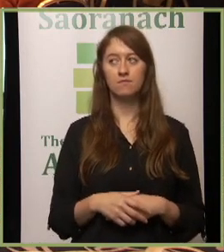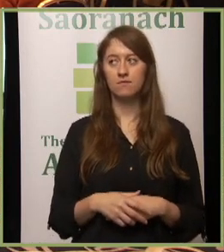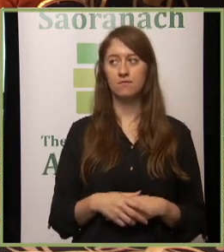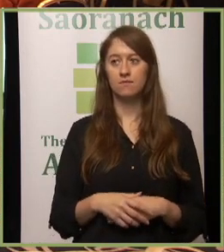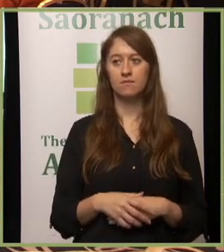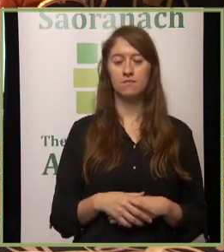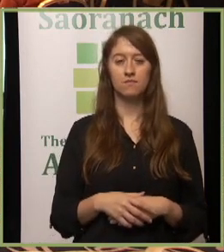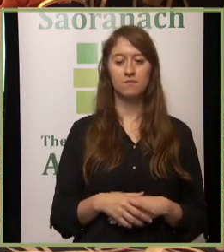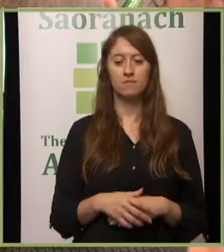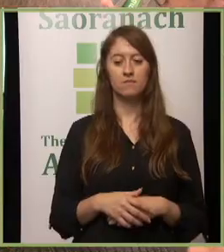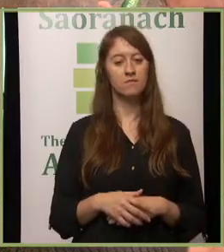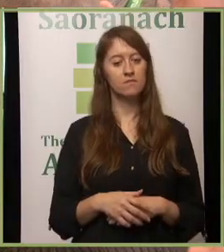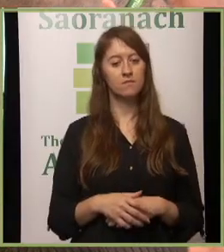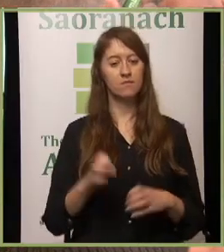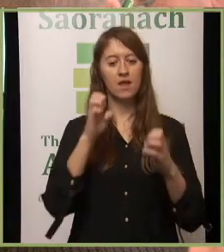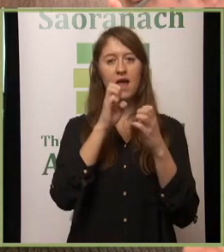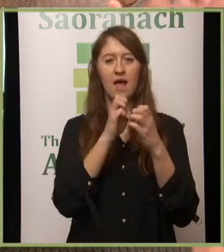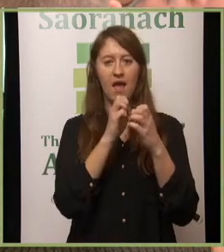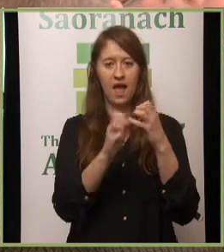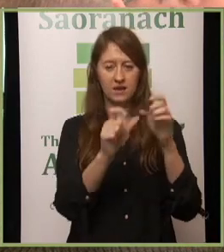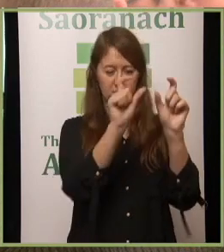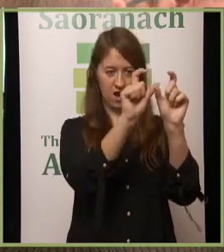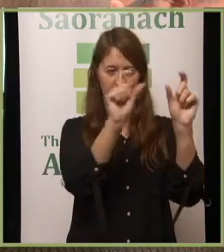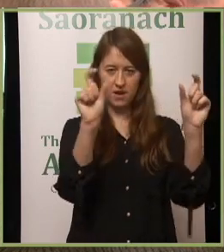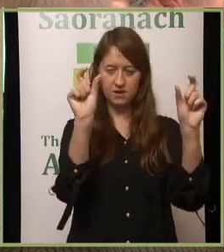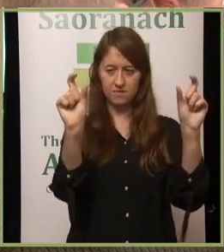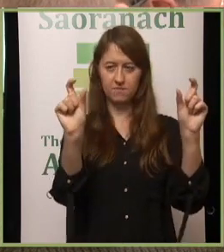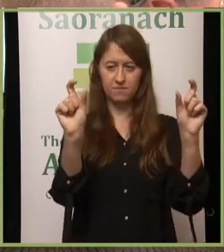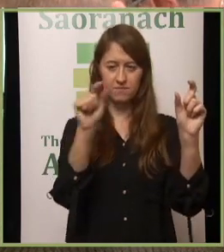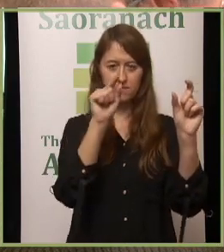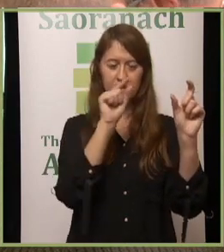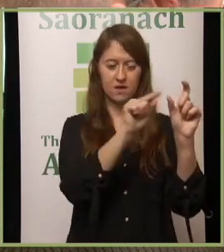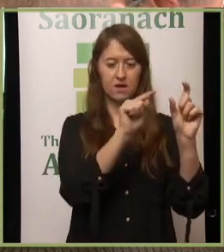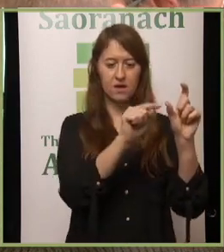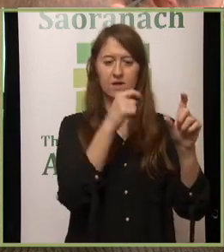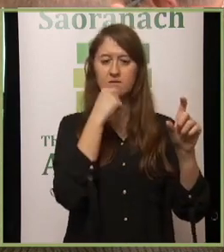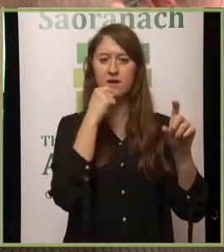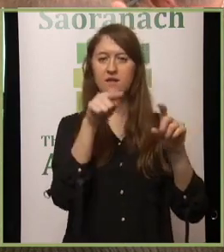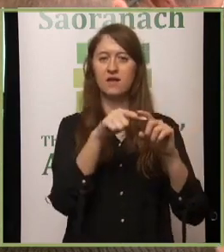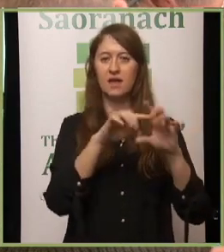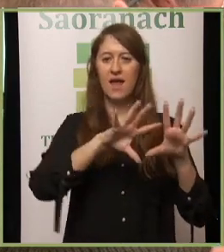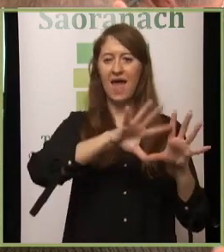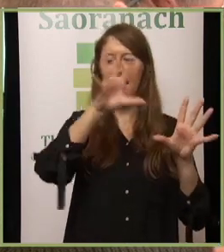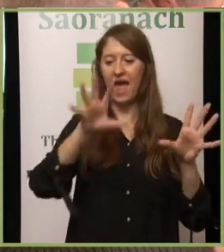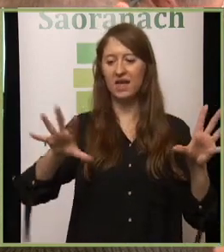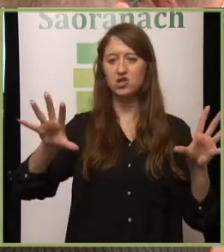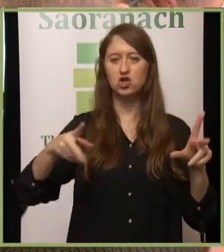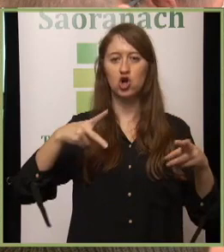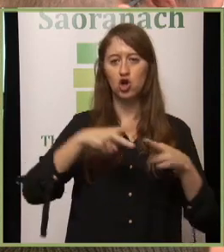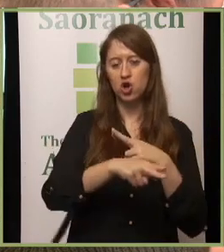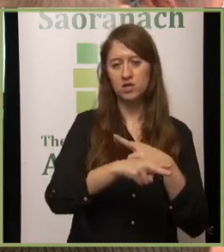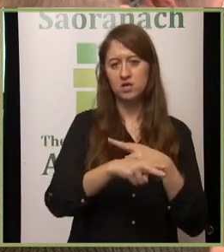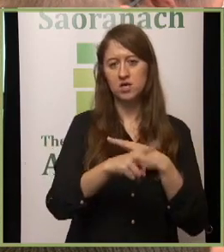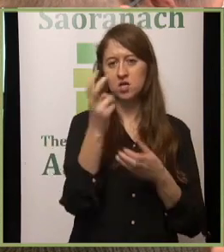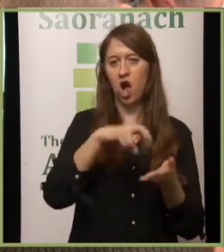At the end part of the line there, where it starts that hedge cutting contractors, we suggest